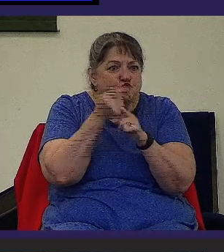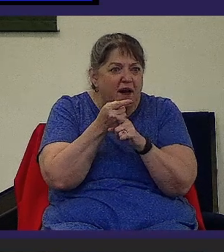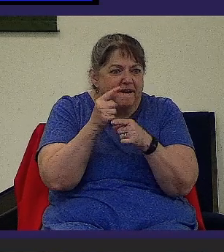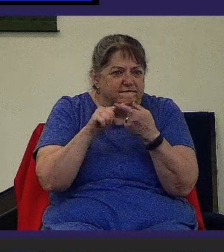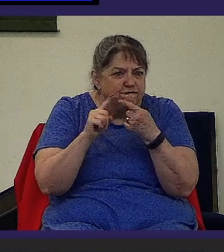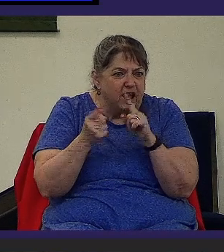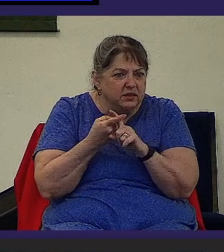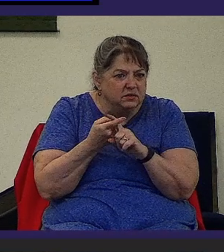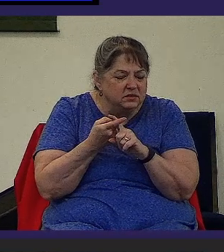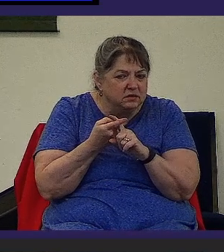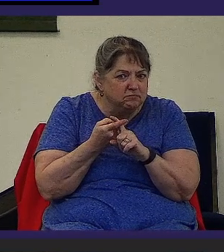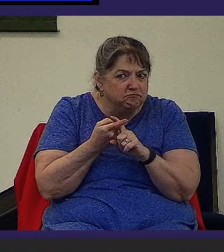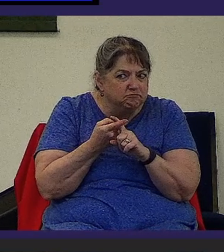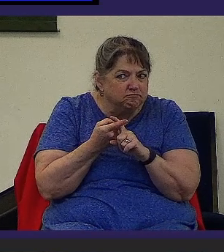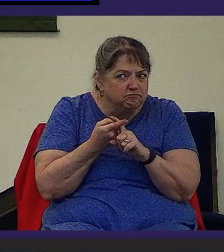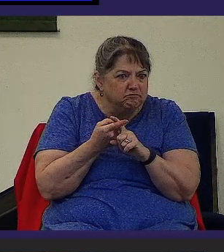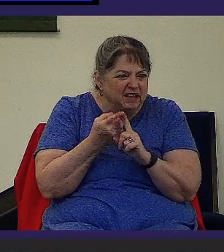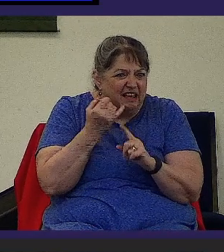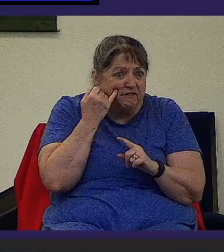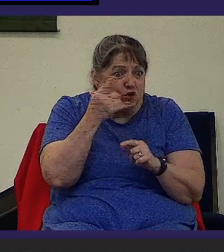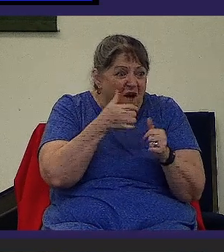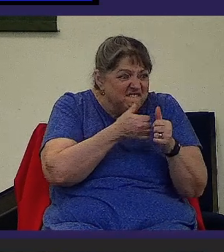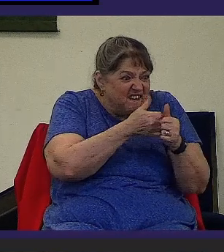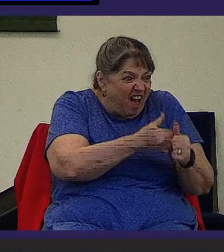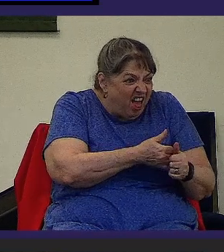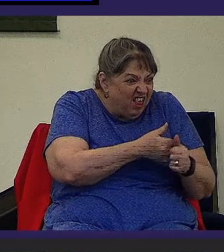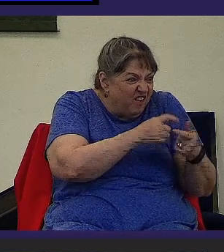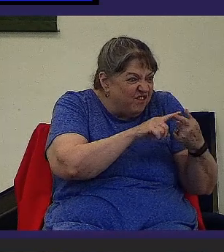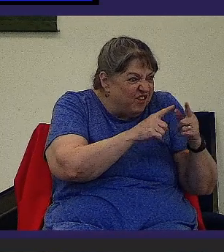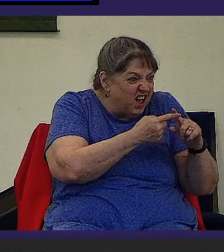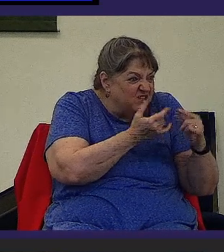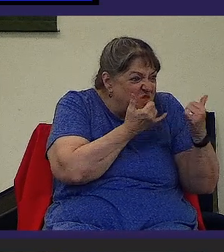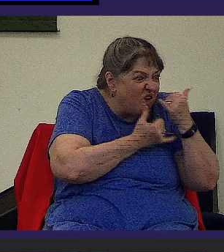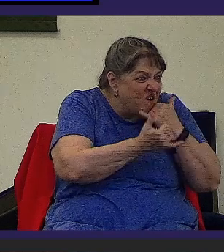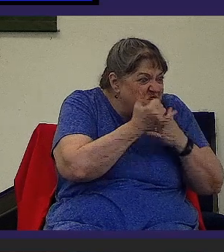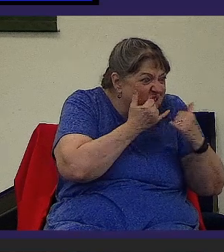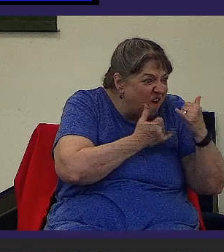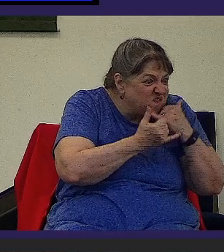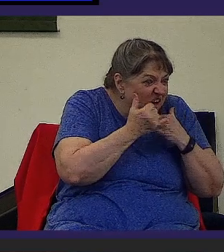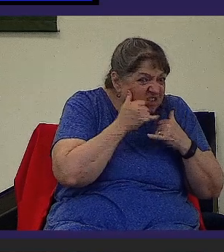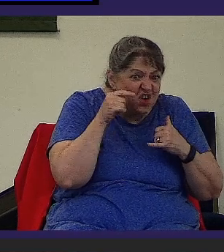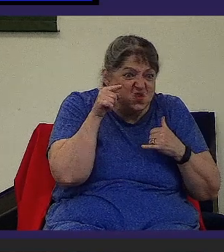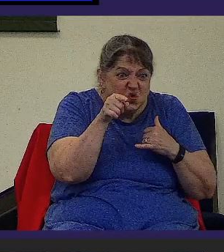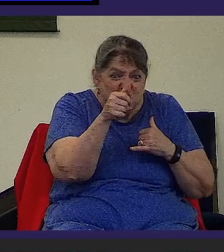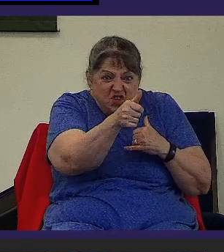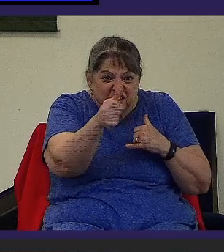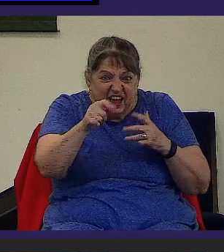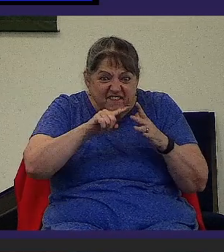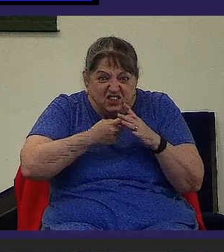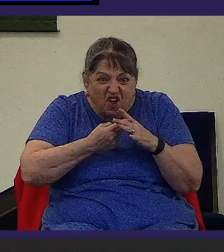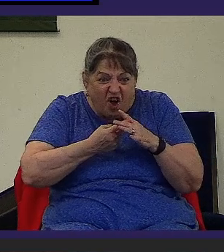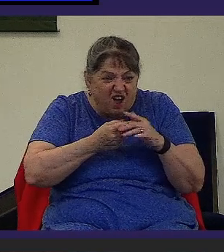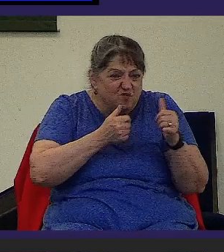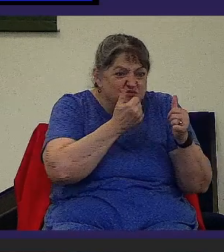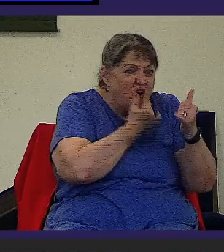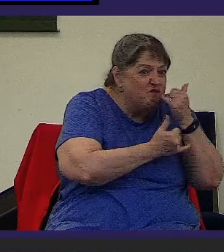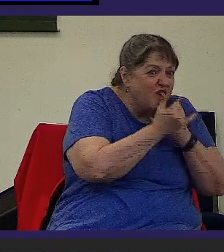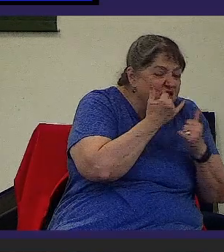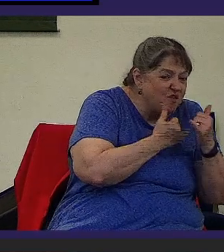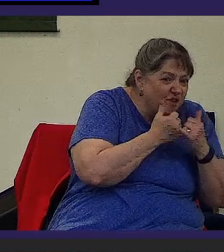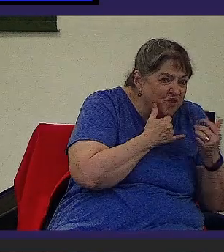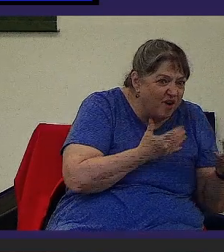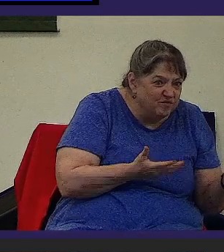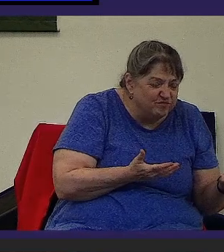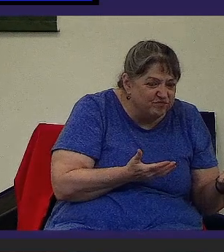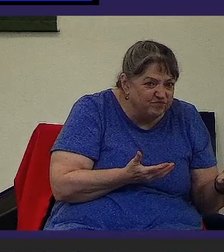right focus the right perspective they're going to deviate you watch out for the people let me say one thing about